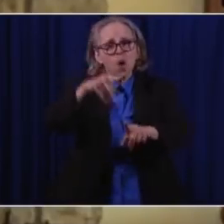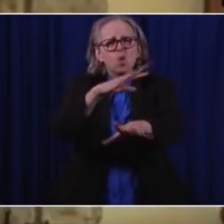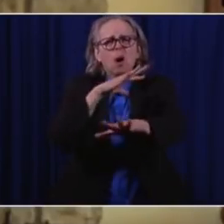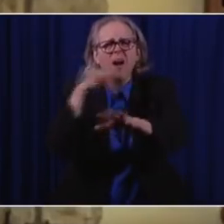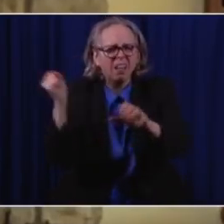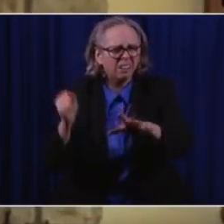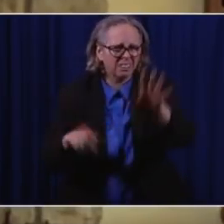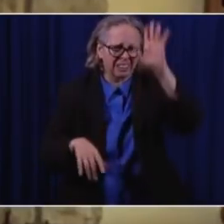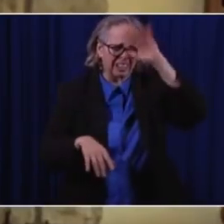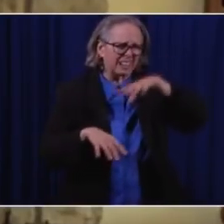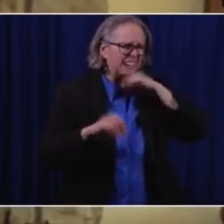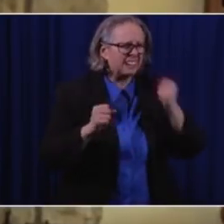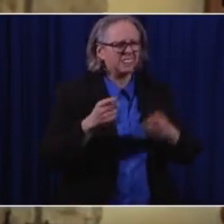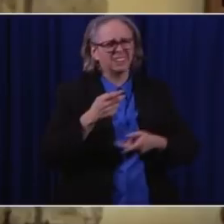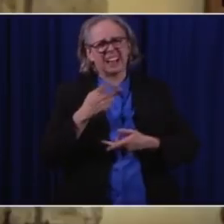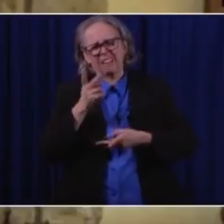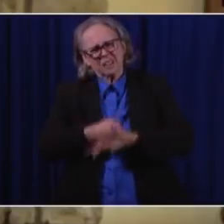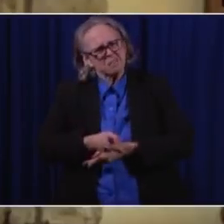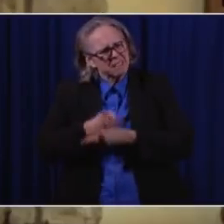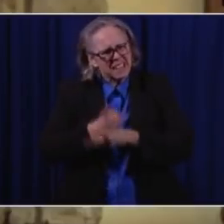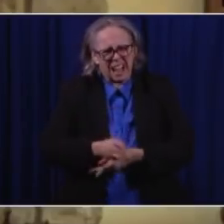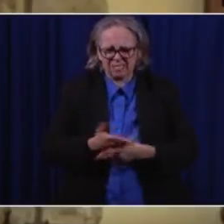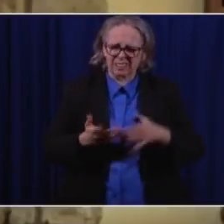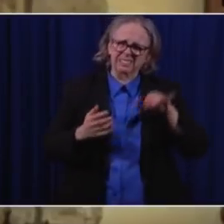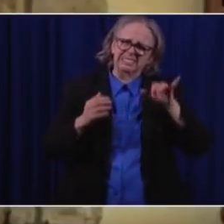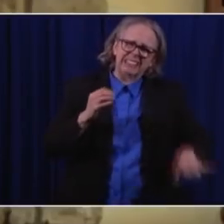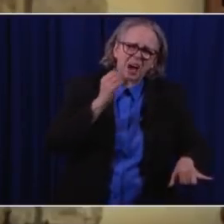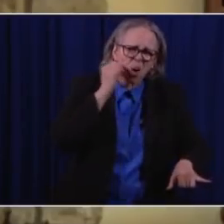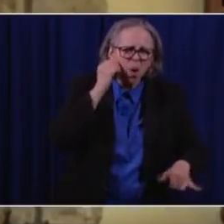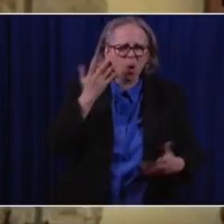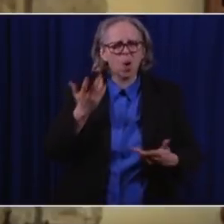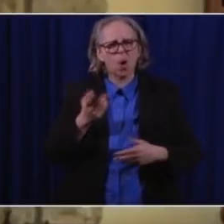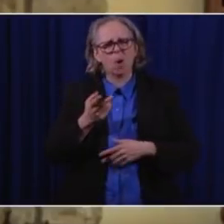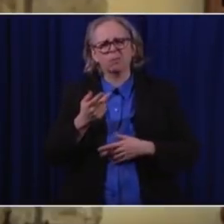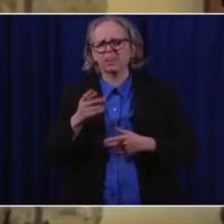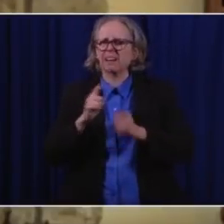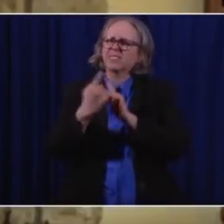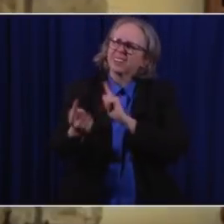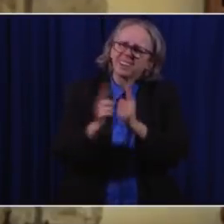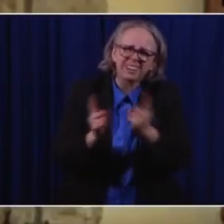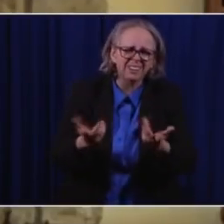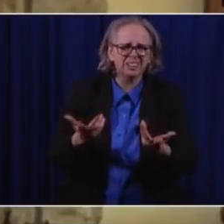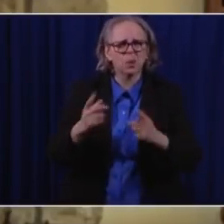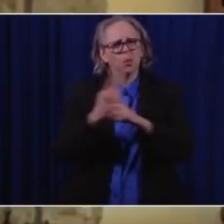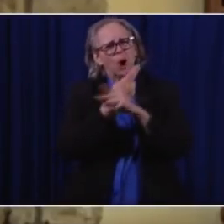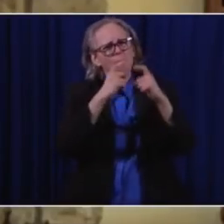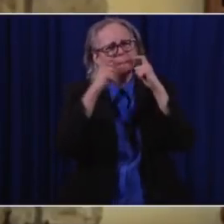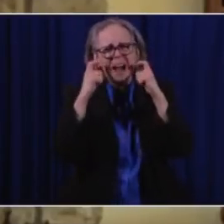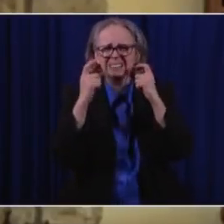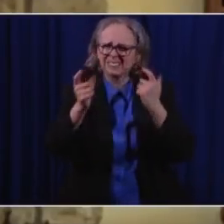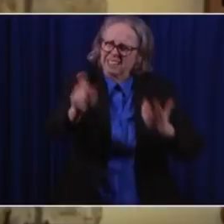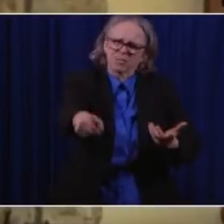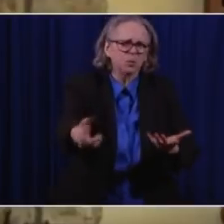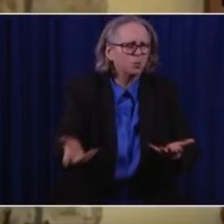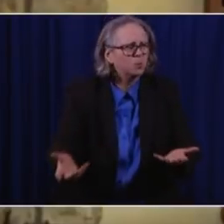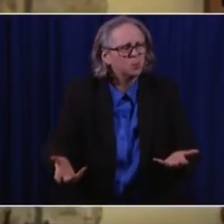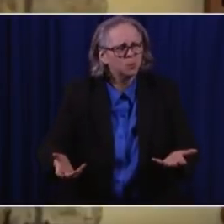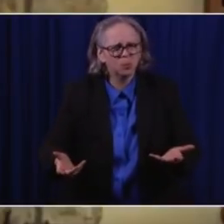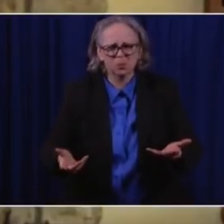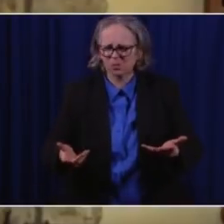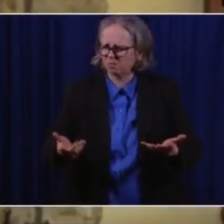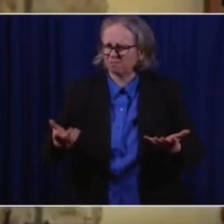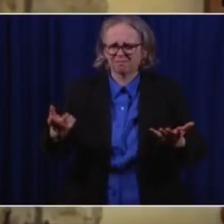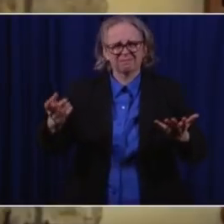and we gotta separate ourselves from other people more. We just have to do it. We gotta wear masks more. We gotta, if we're looking to go talk